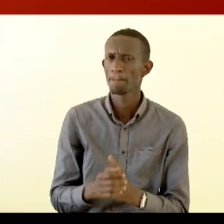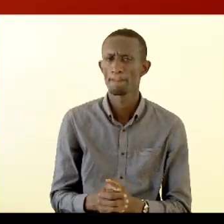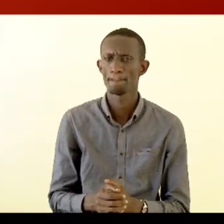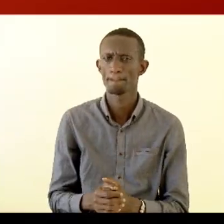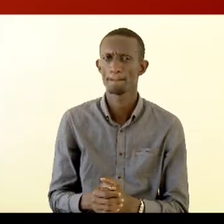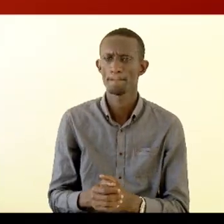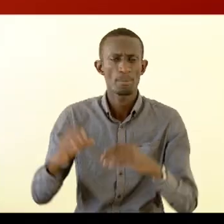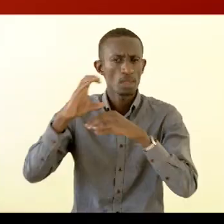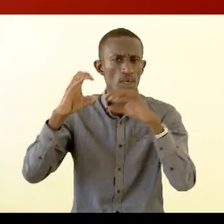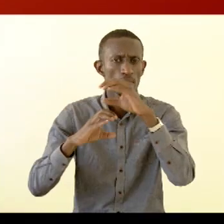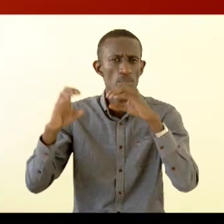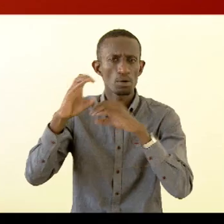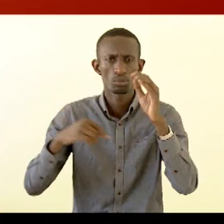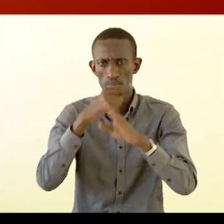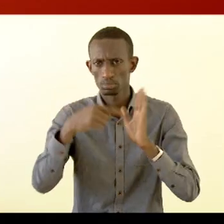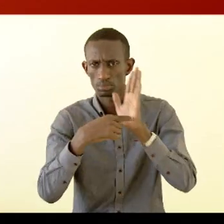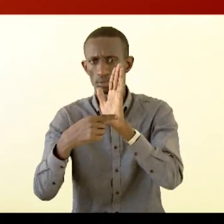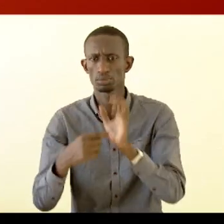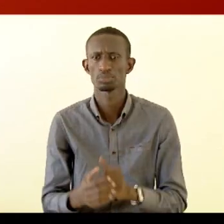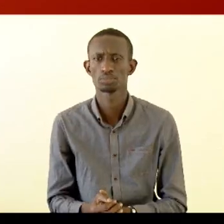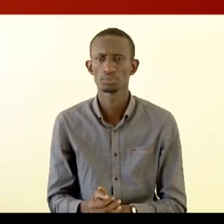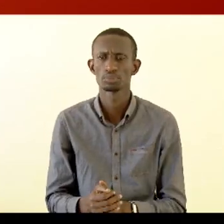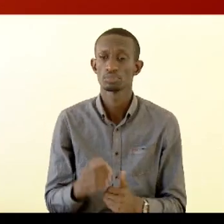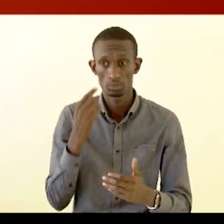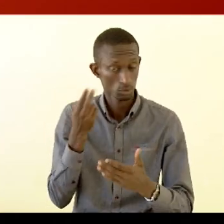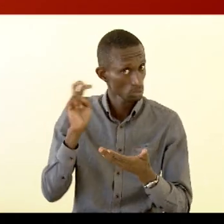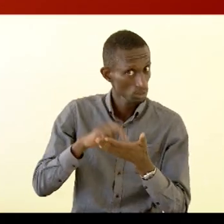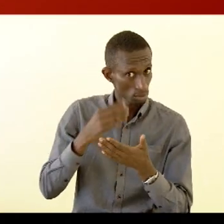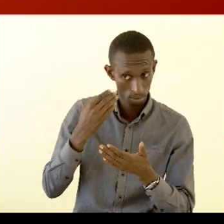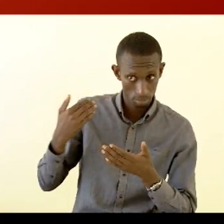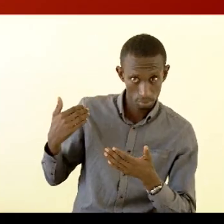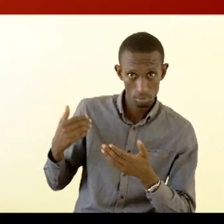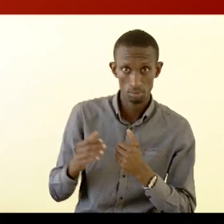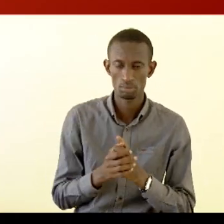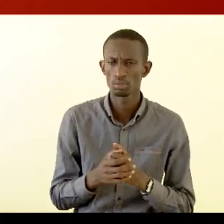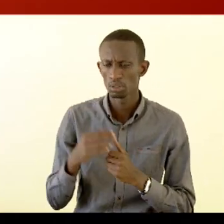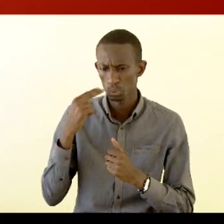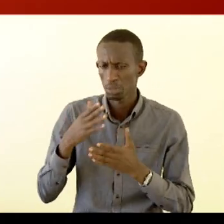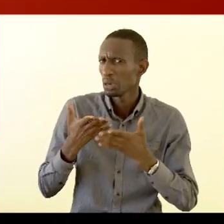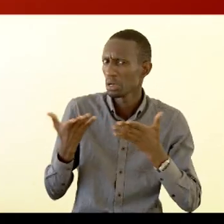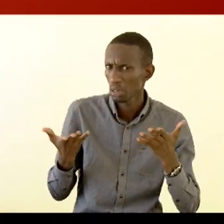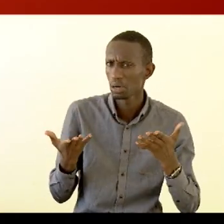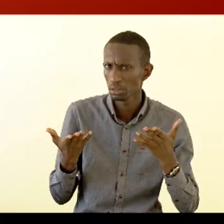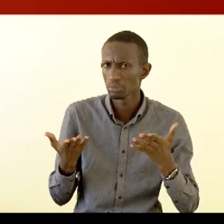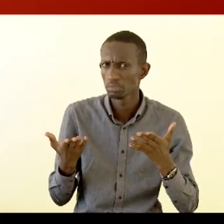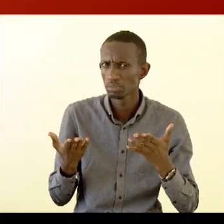going to go back and see how we represent chemical